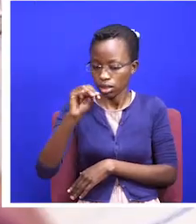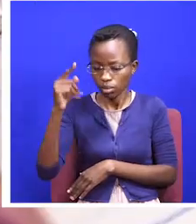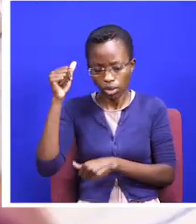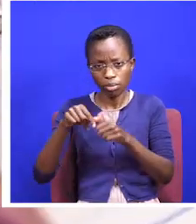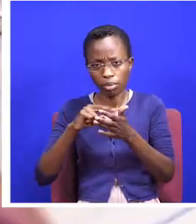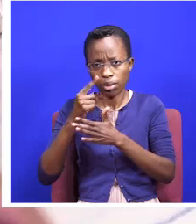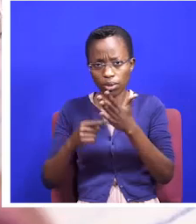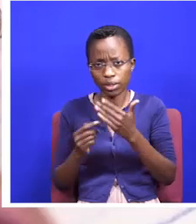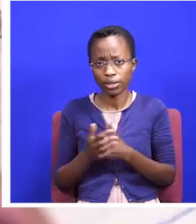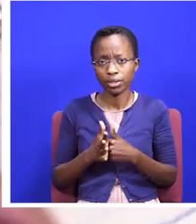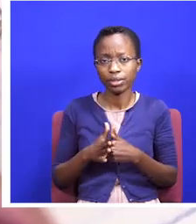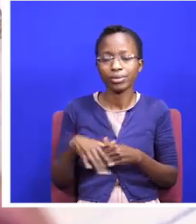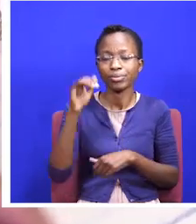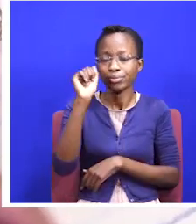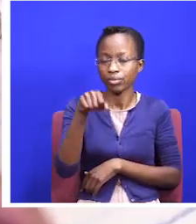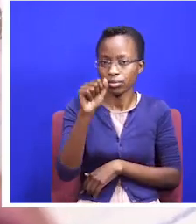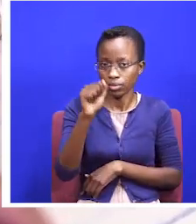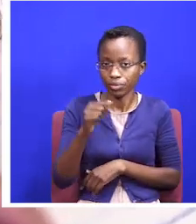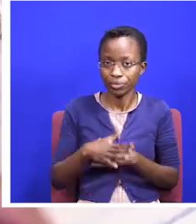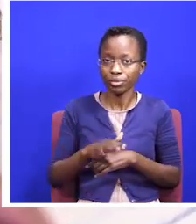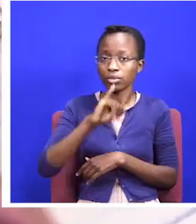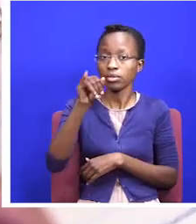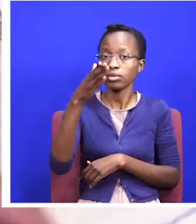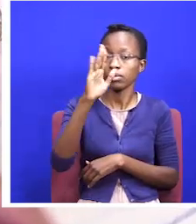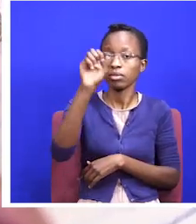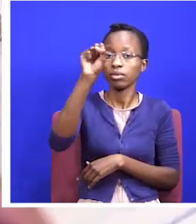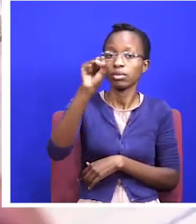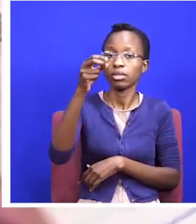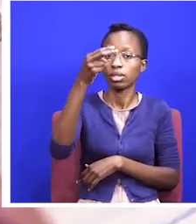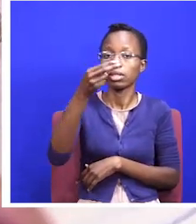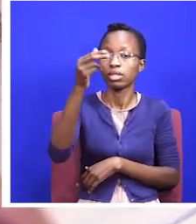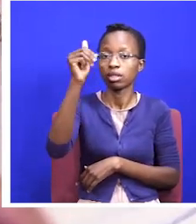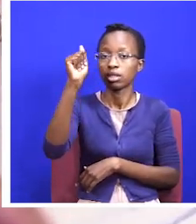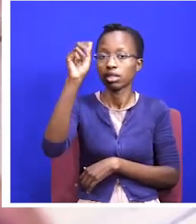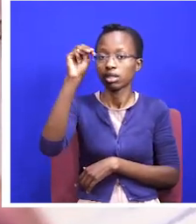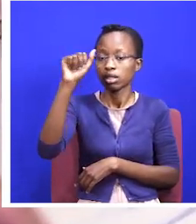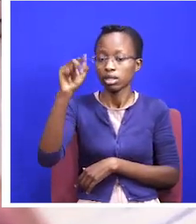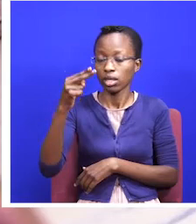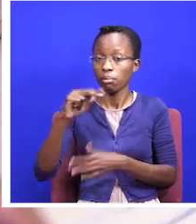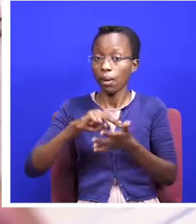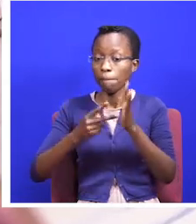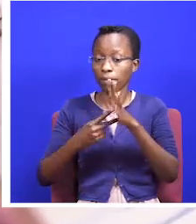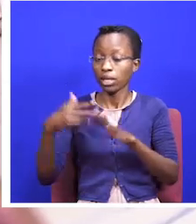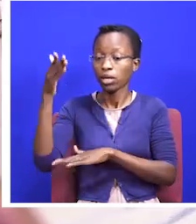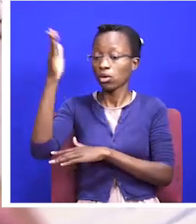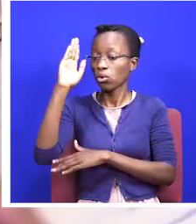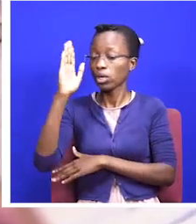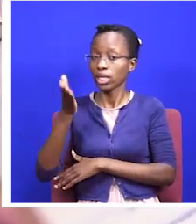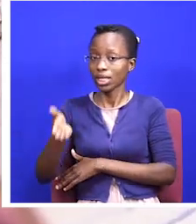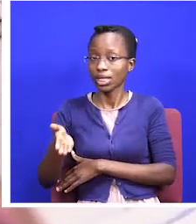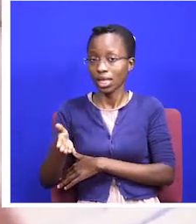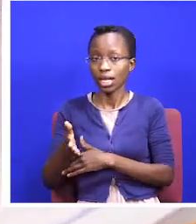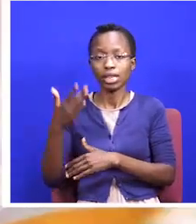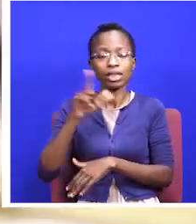Jehovah Shammah. Do you remember what it means? Yes, Jehovah, or the